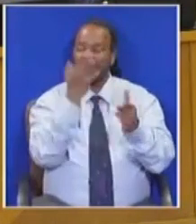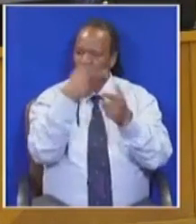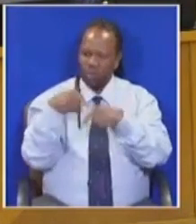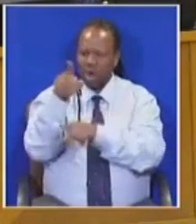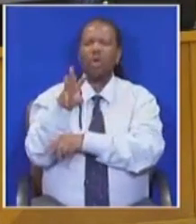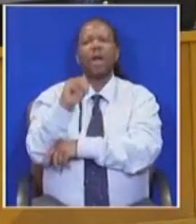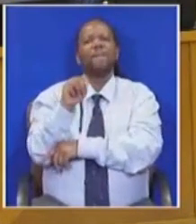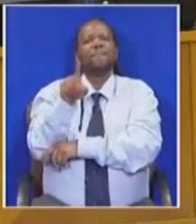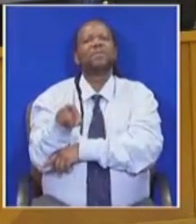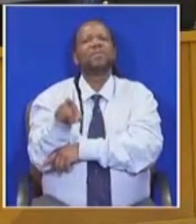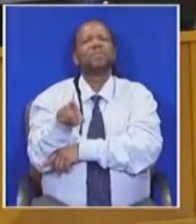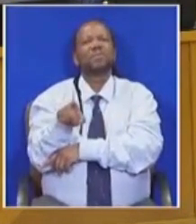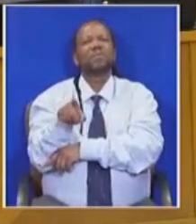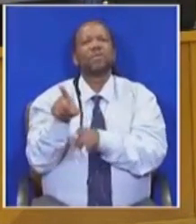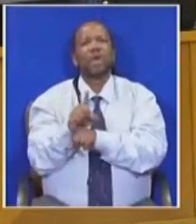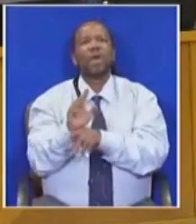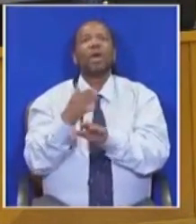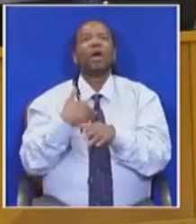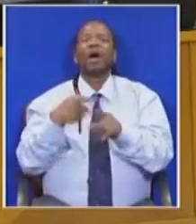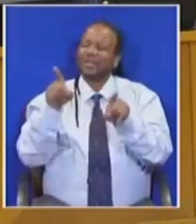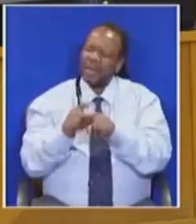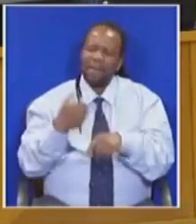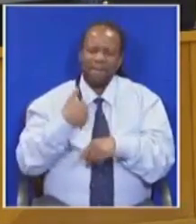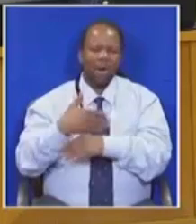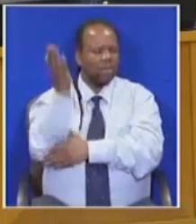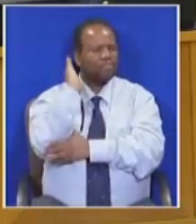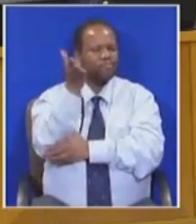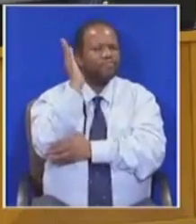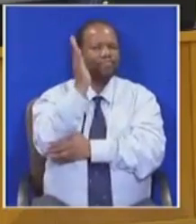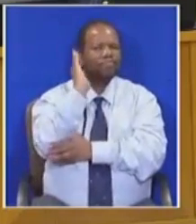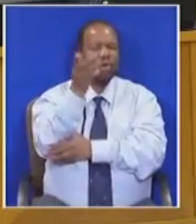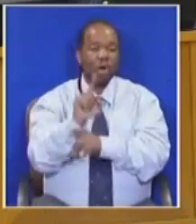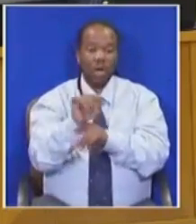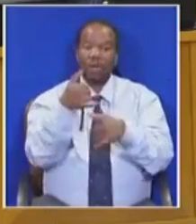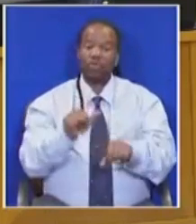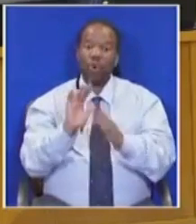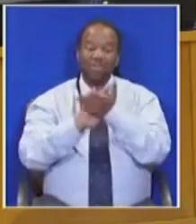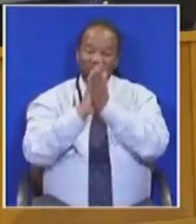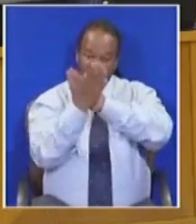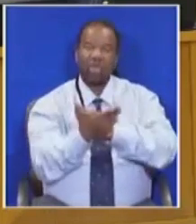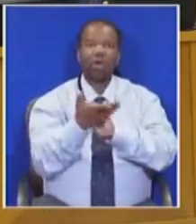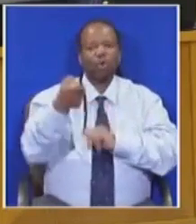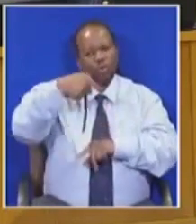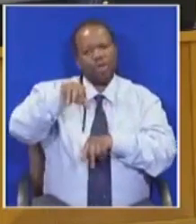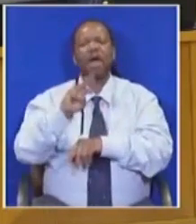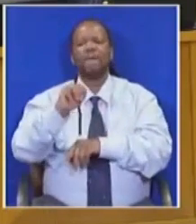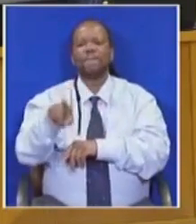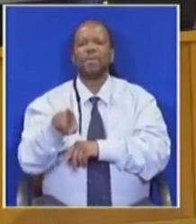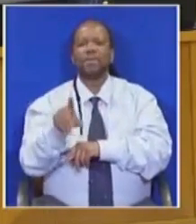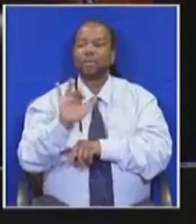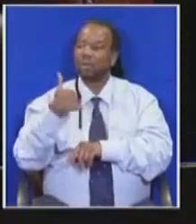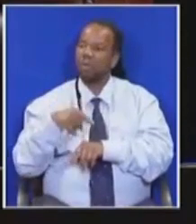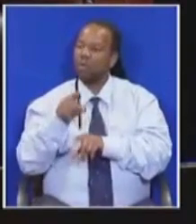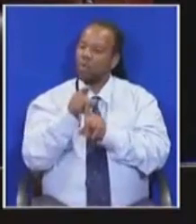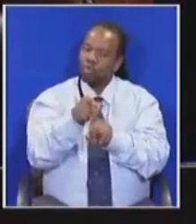Parliament. You are don't equal. want to be given a chance Yes, to speak. I had my hand You want up. to disrupt the No, House. we are members. You want to be disrupting the No, House. That's